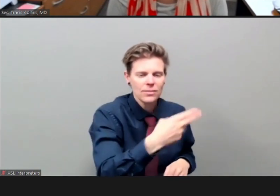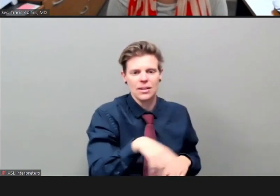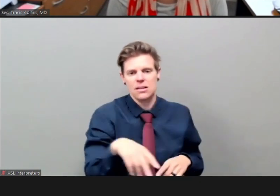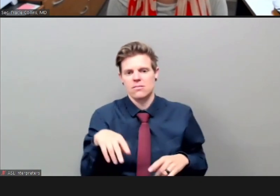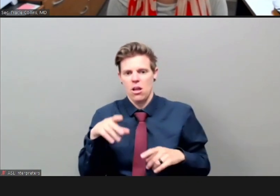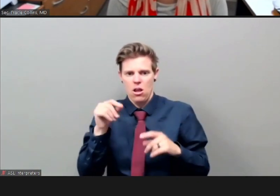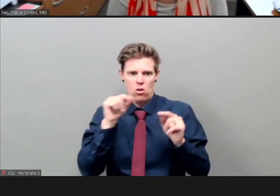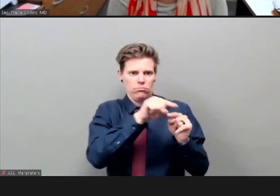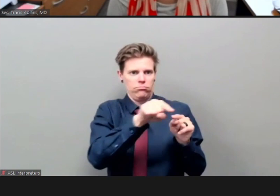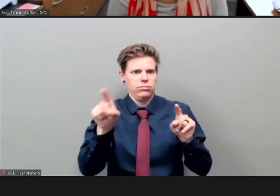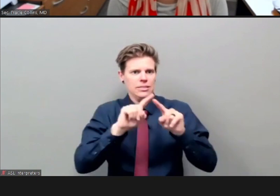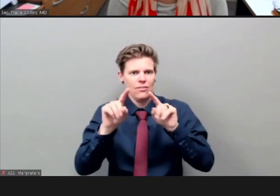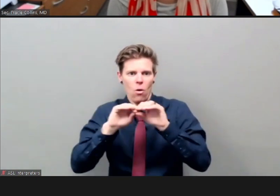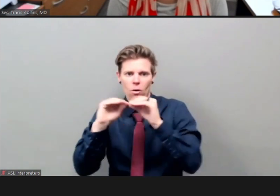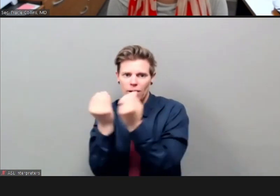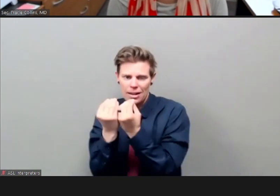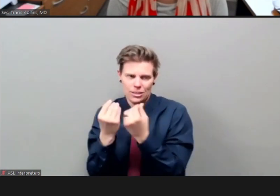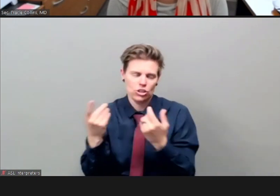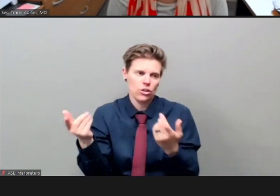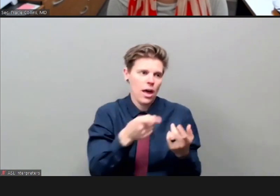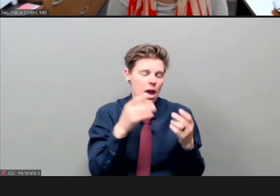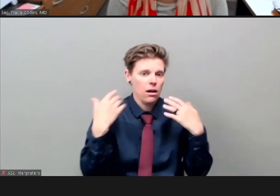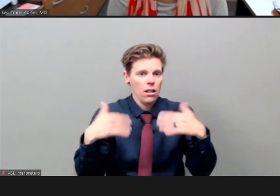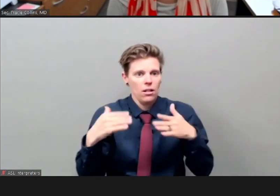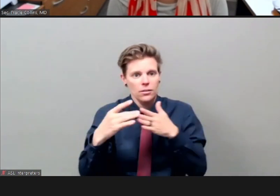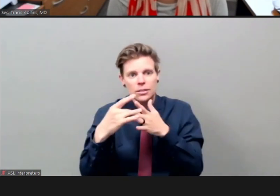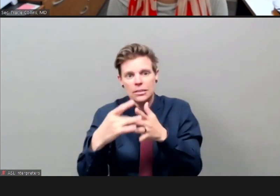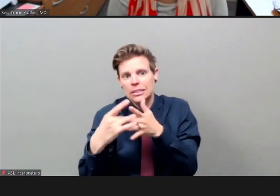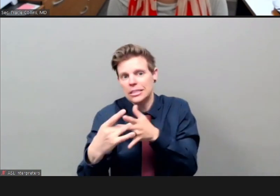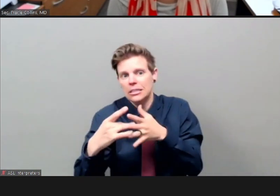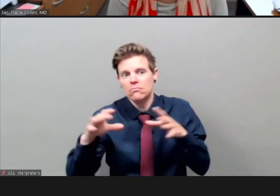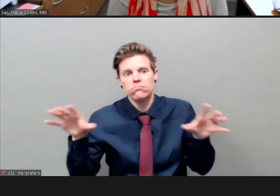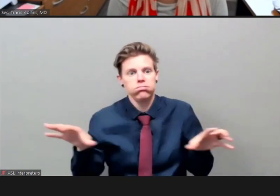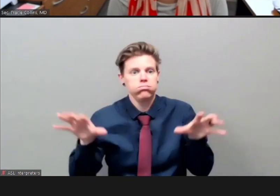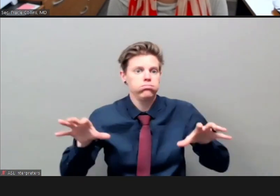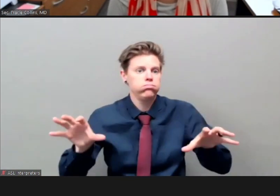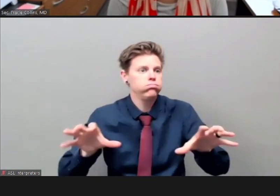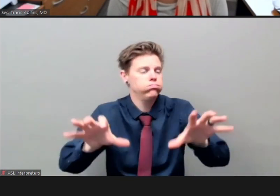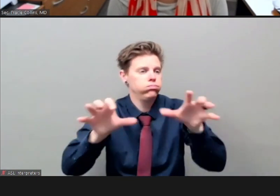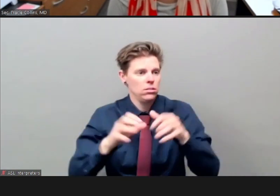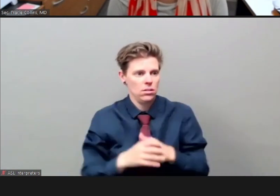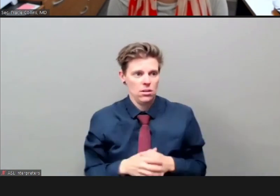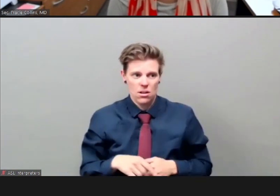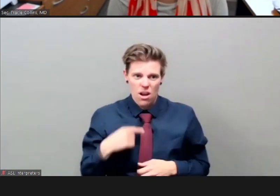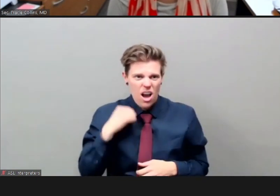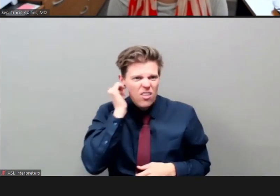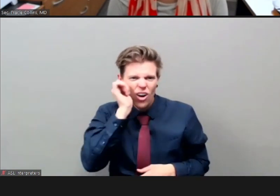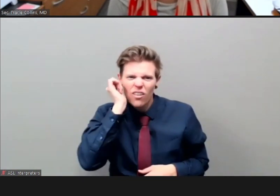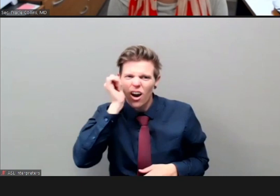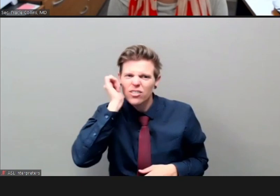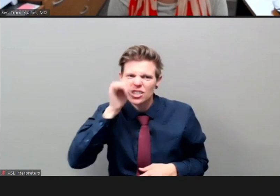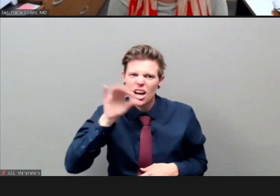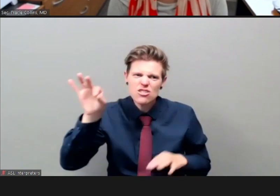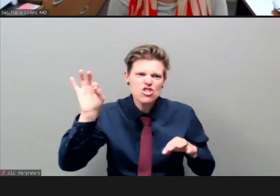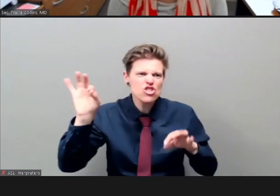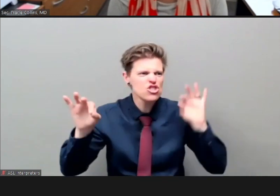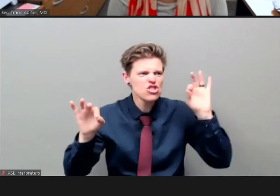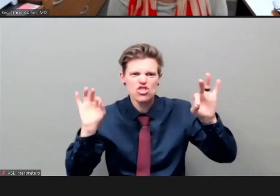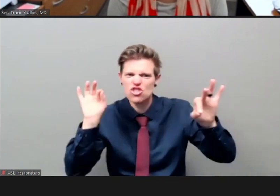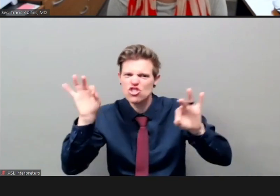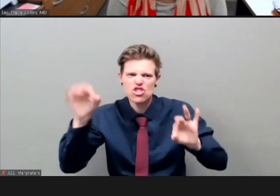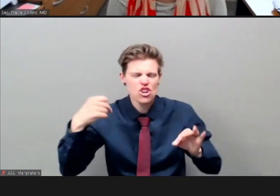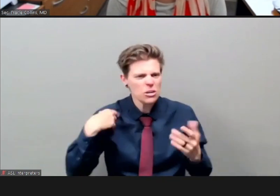their incredible leadership. I lecture them every day about they're not allowed to open their emails and